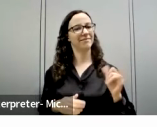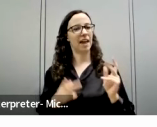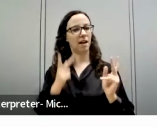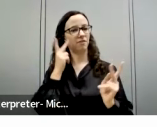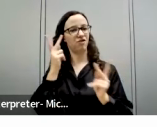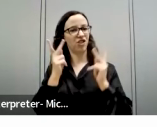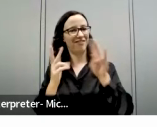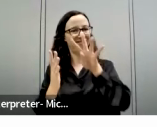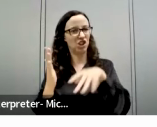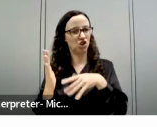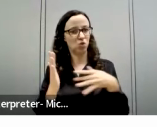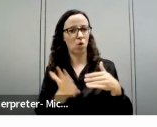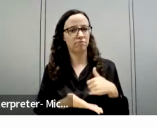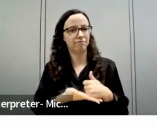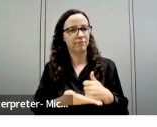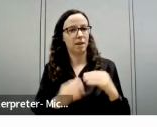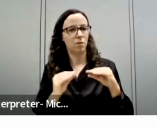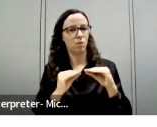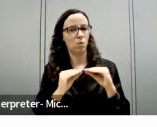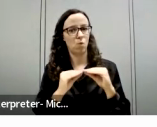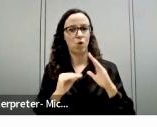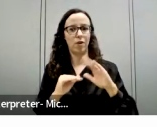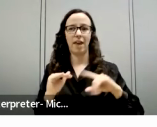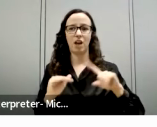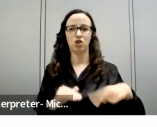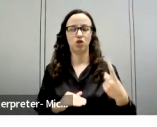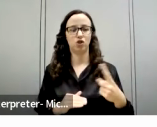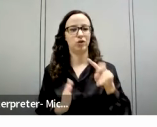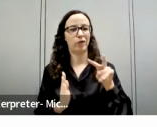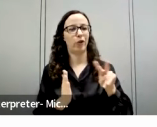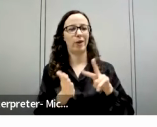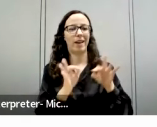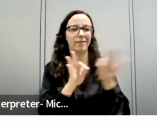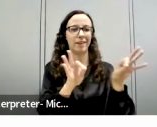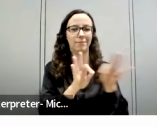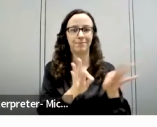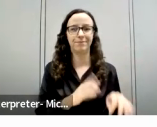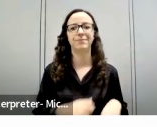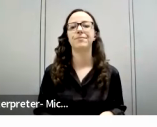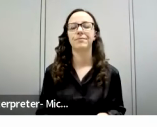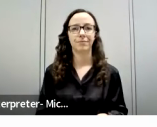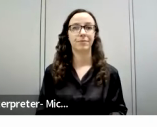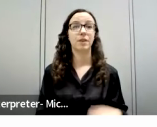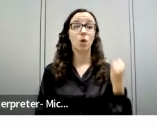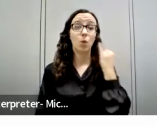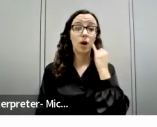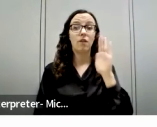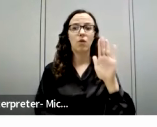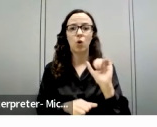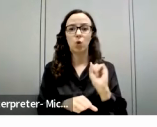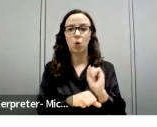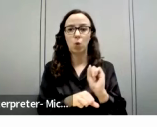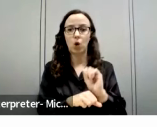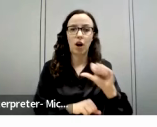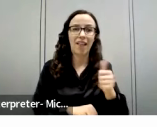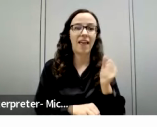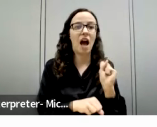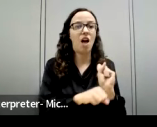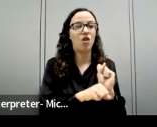having to cross-reference. So this is a good, easy way of looking at if your work and the other work that you want